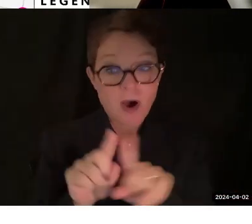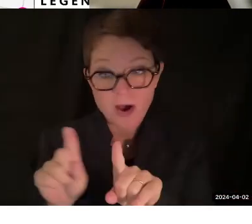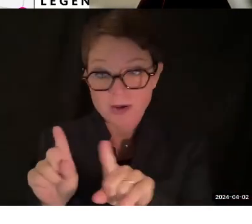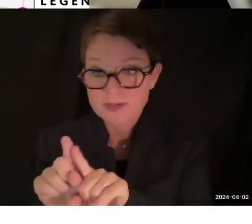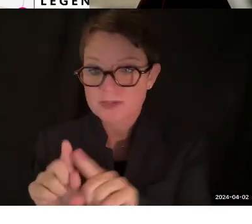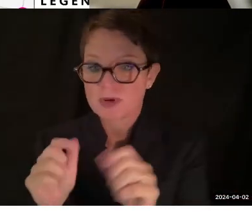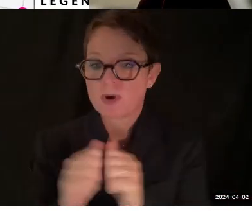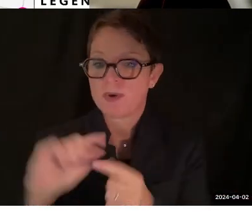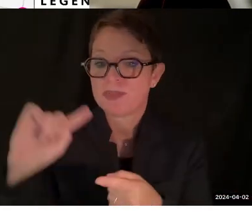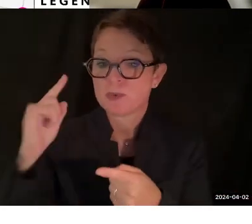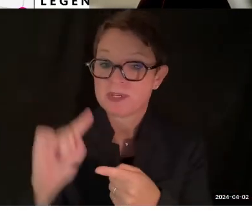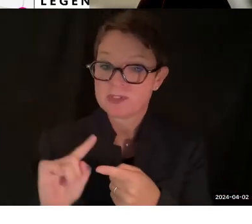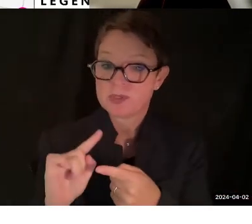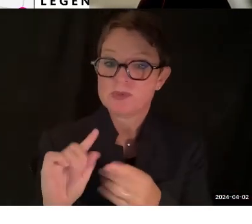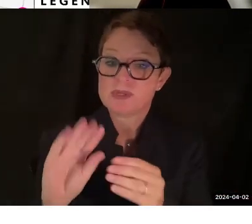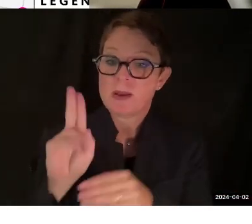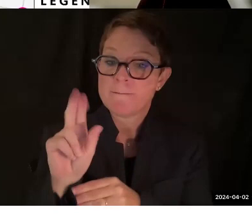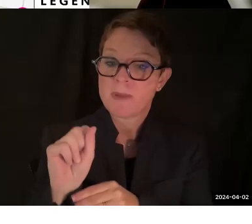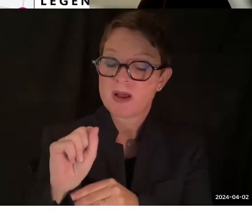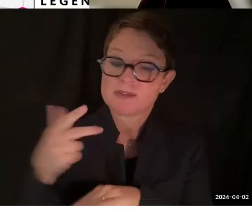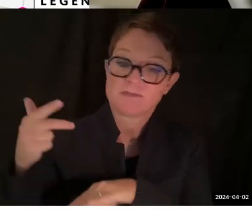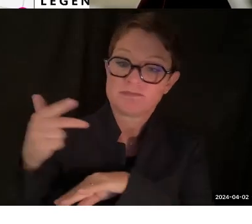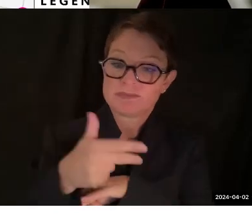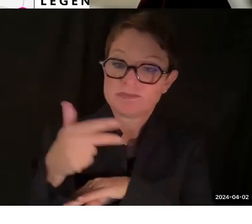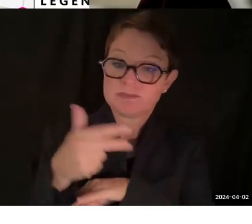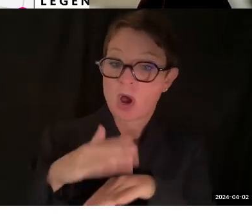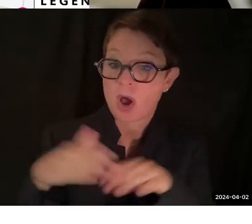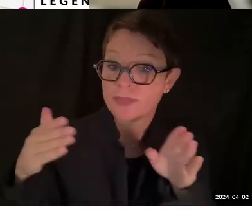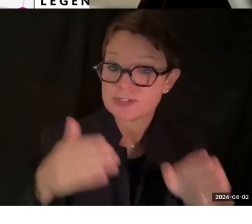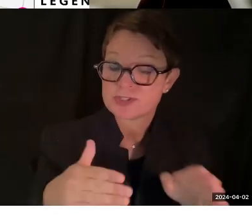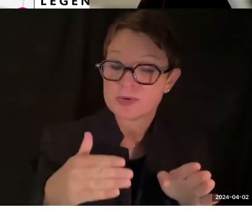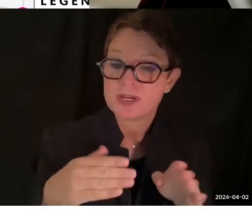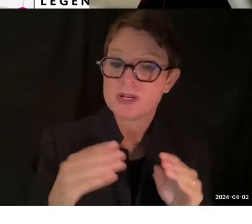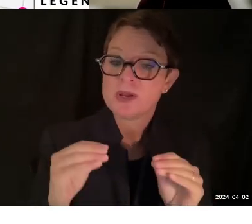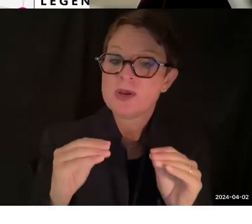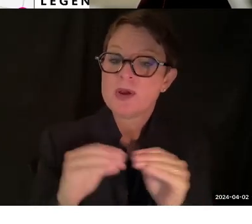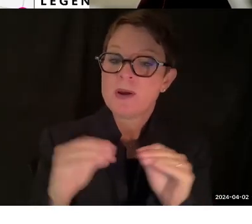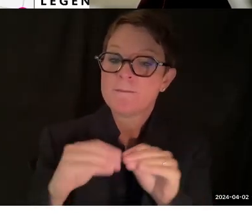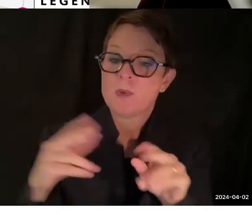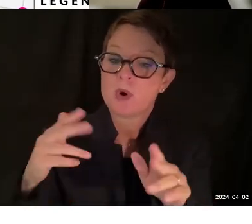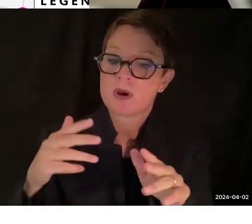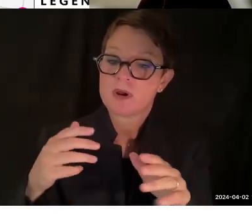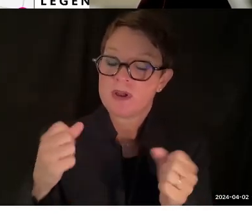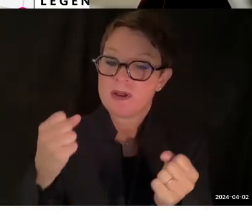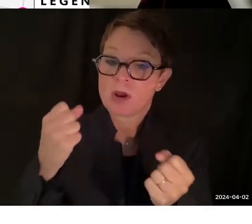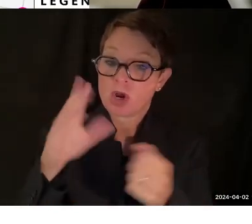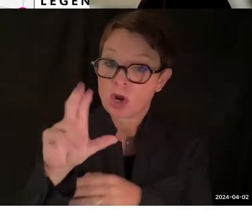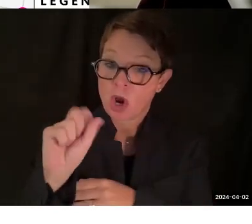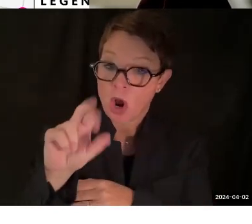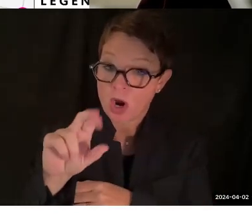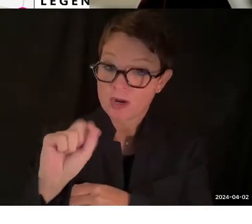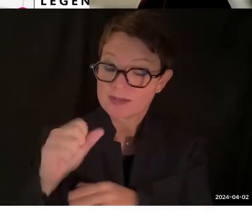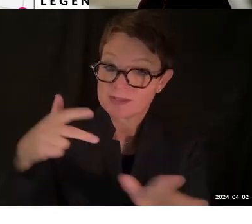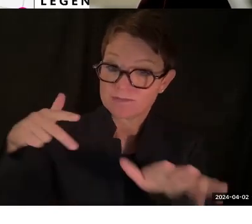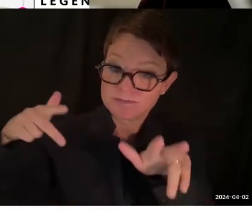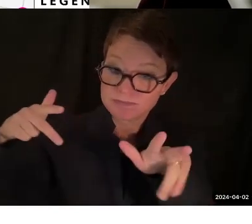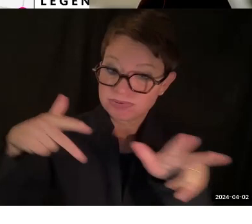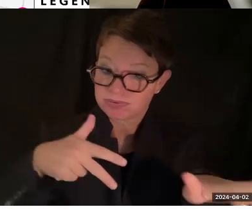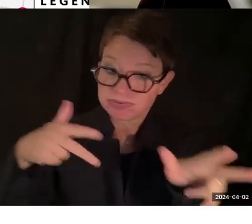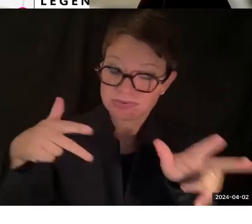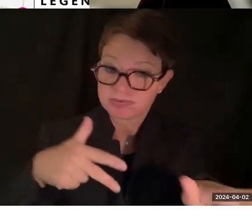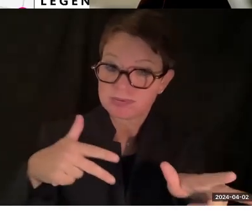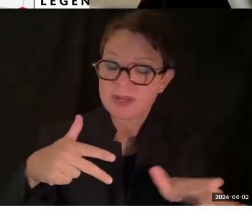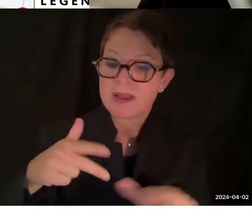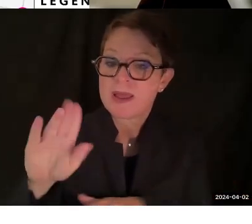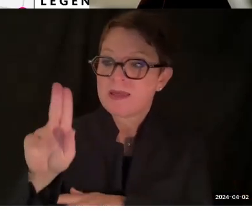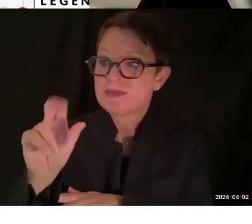with a reduced number of buses on the street, vehicular circulation would improve, and the number of buses that could potentially be